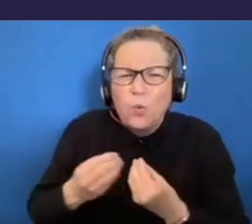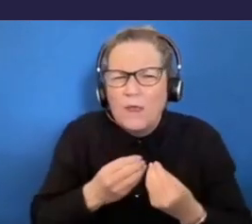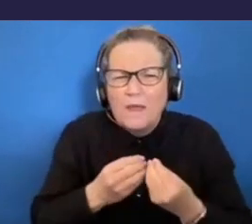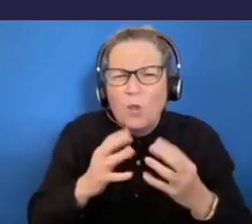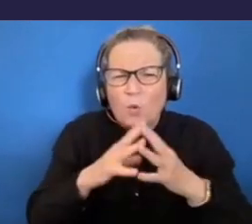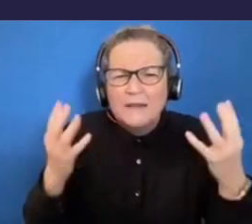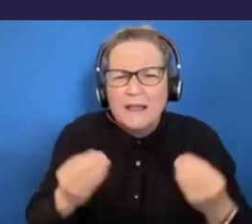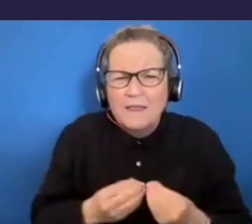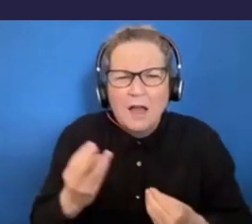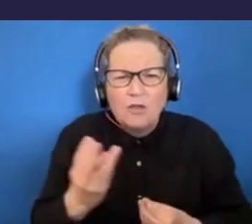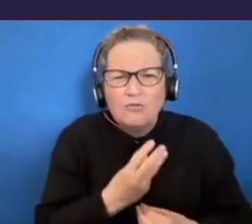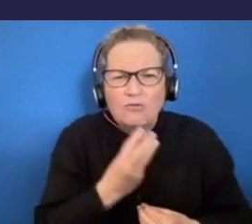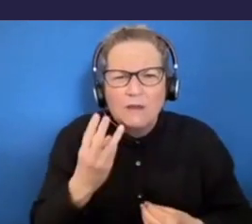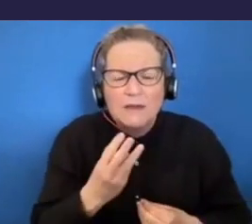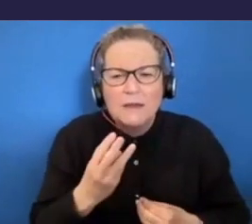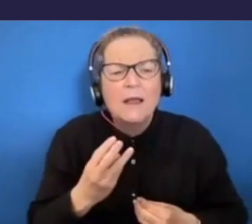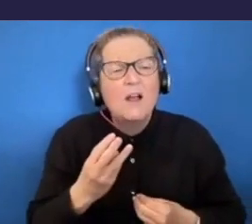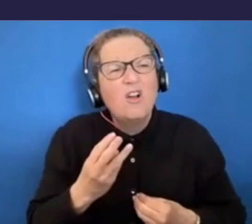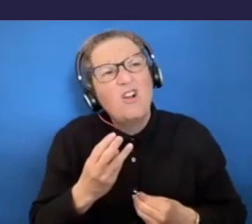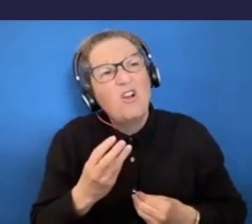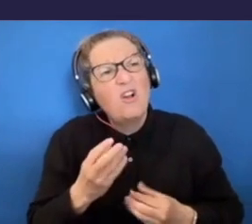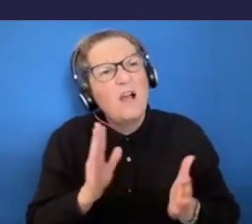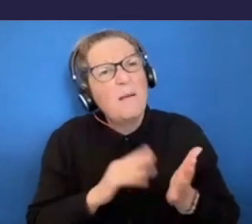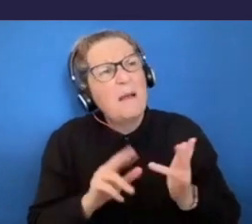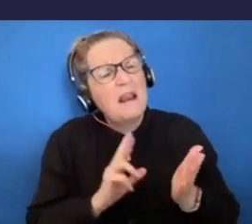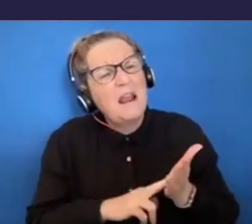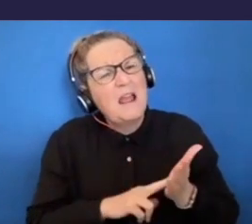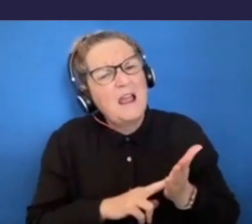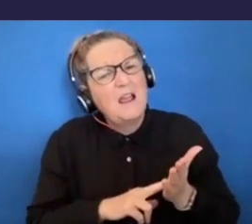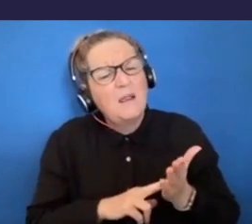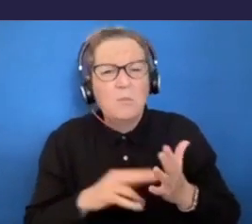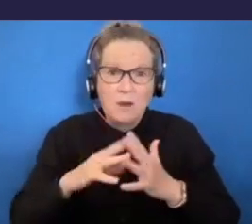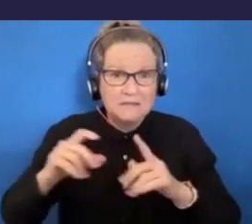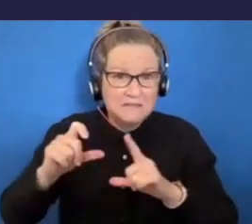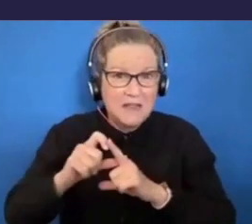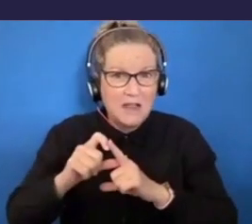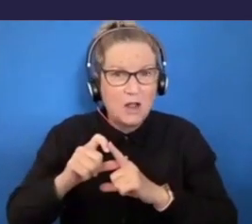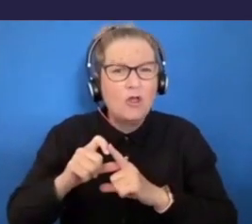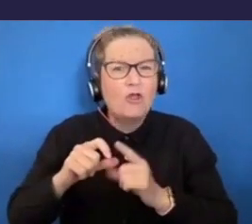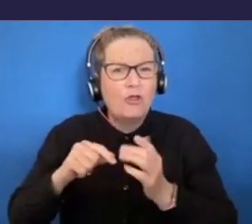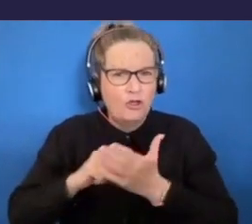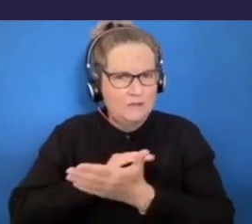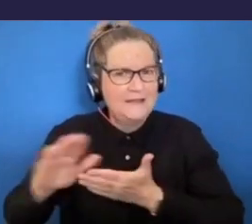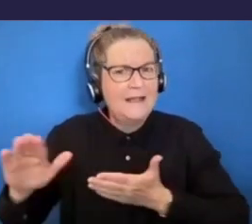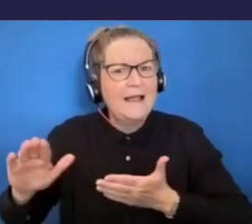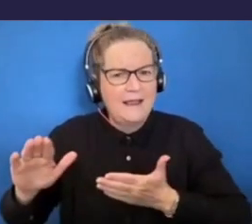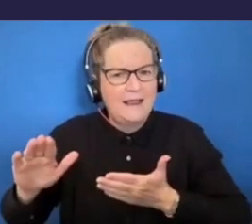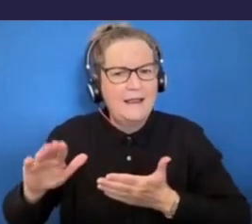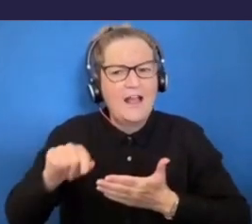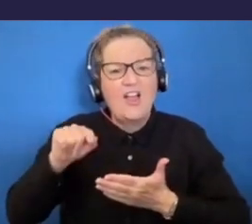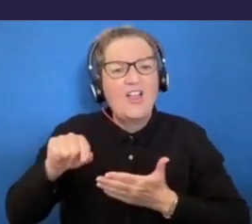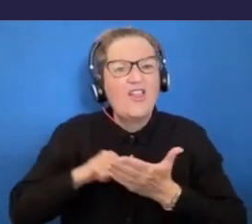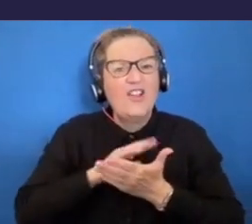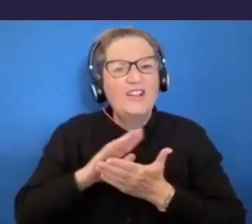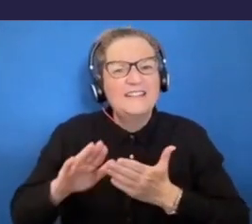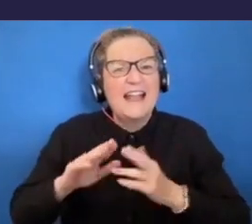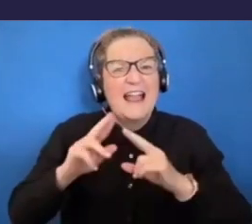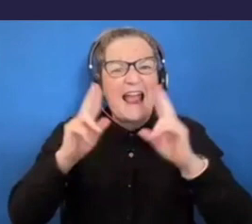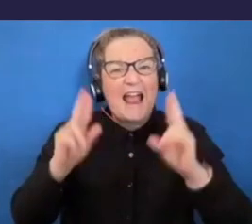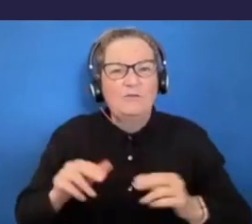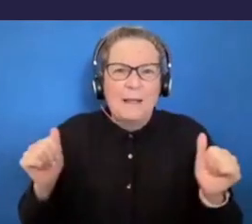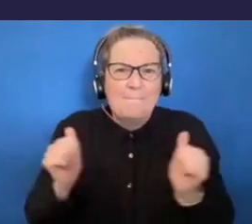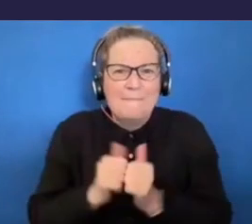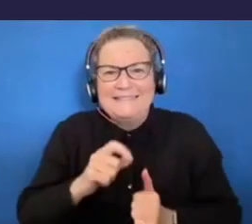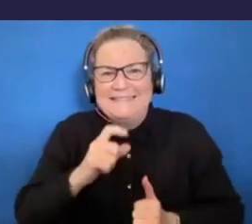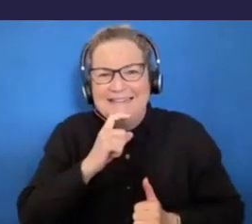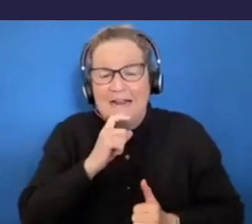Mondays? Monday. Wednesday. And Thursdays. that's when we have housemates dinner, don't we? Every And night. sometimes it's